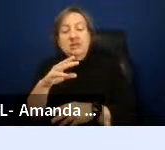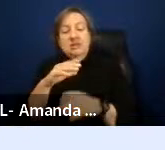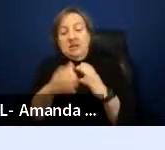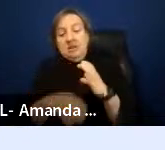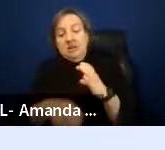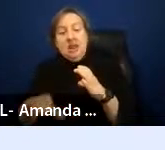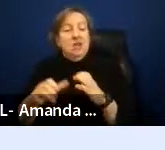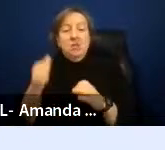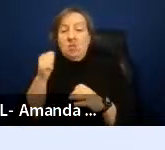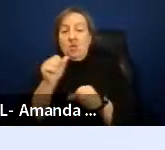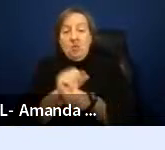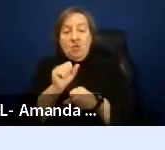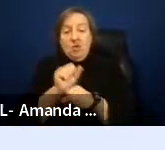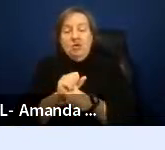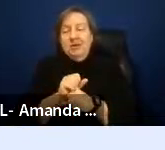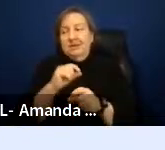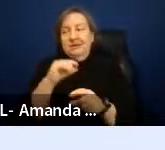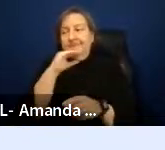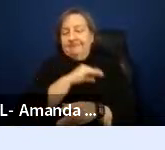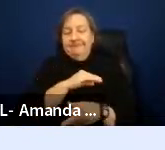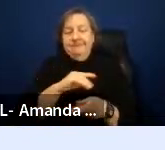debunked. To meet a